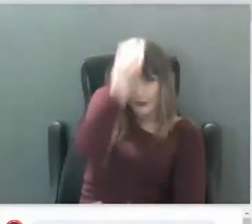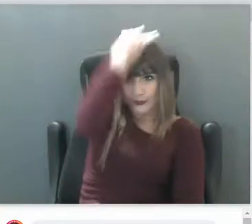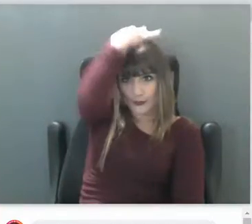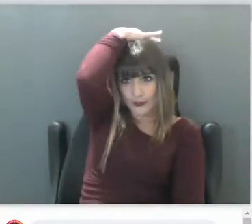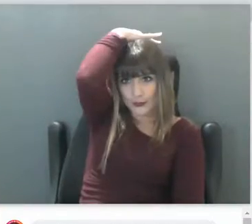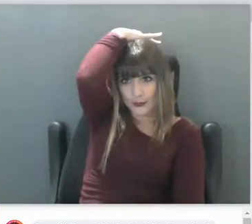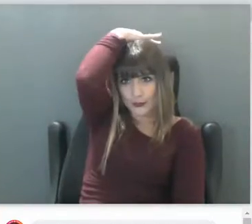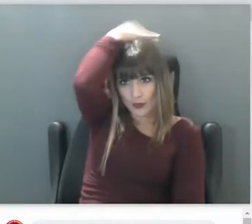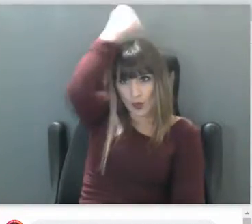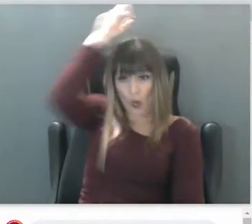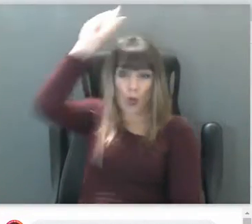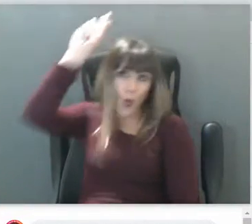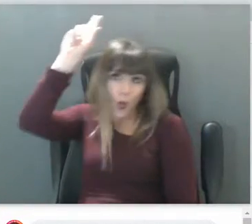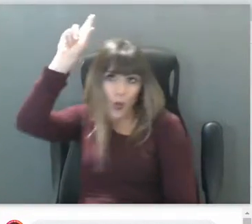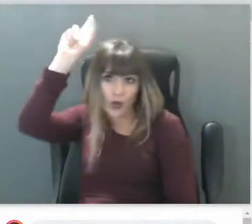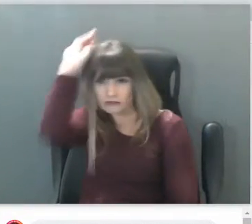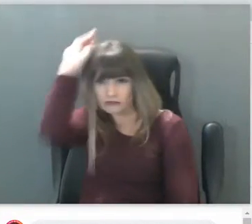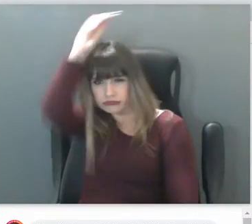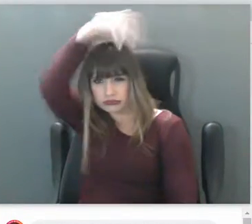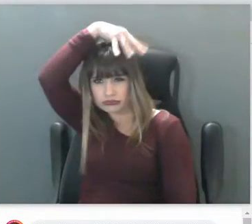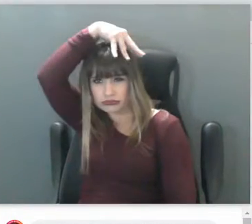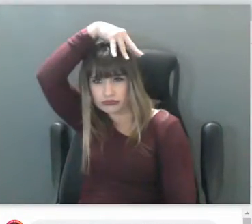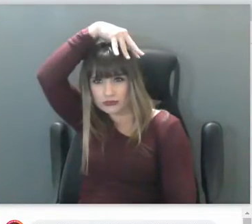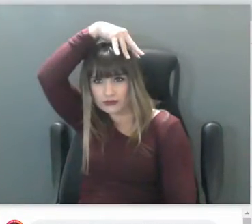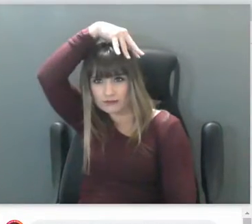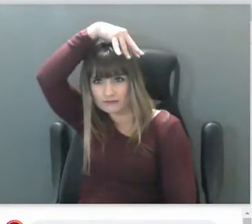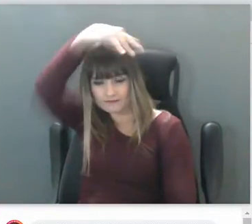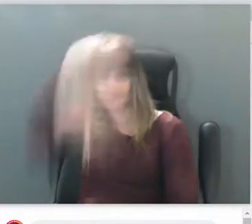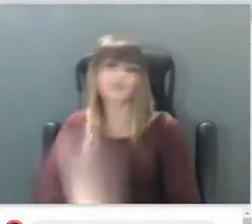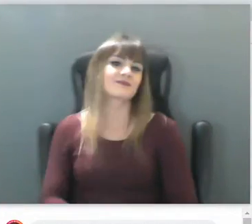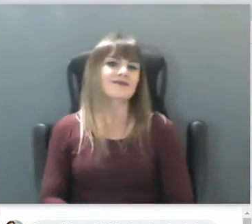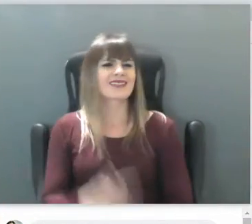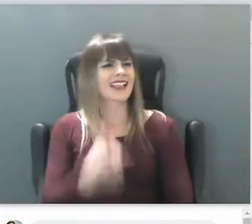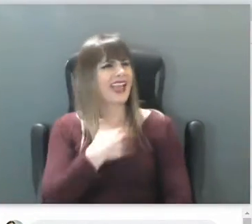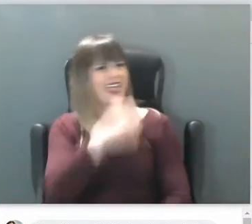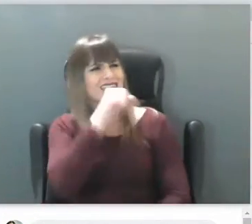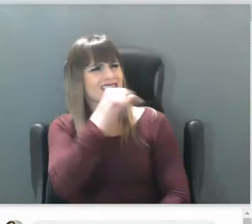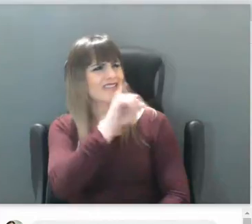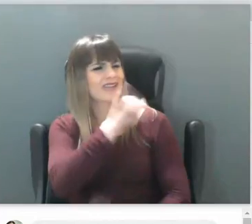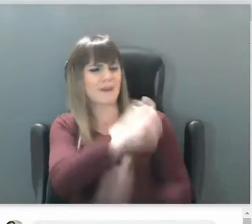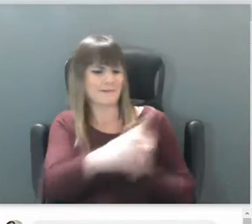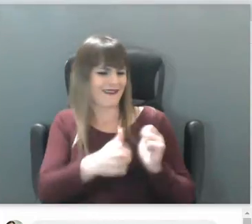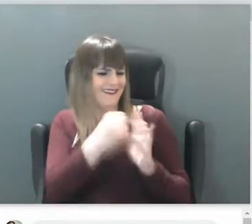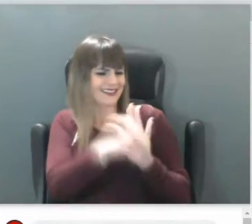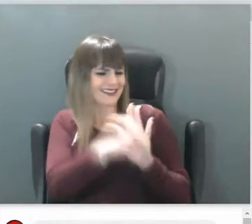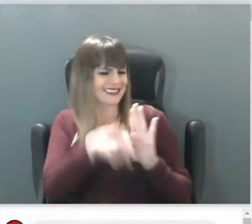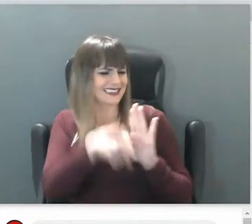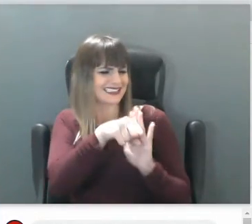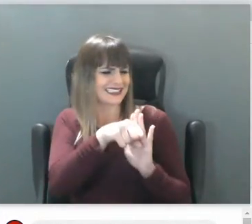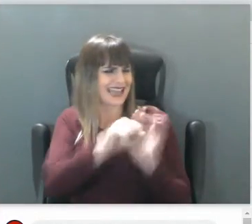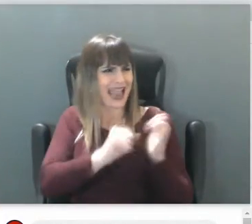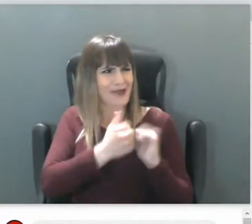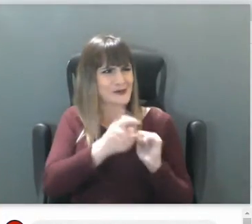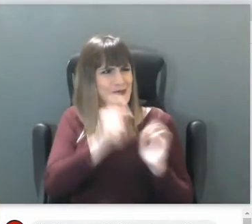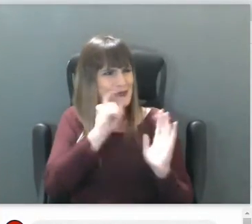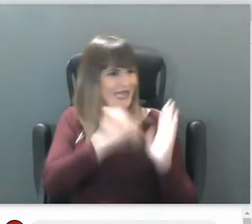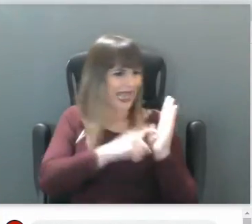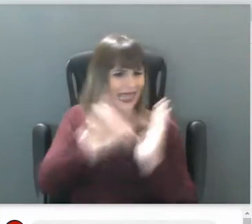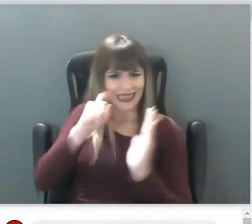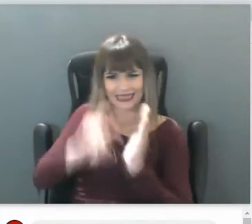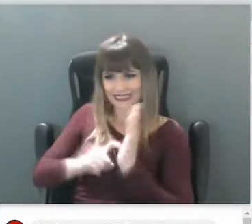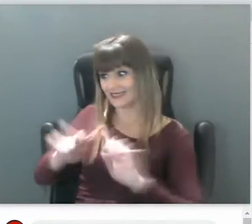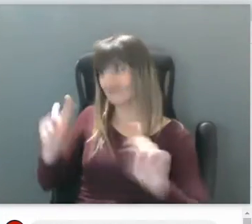this behind the scenes type of information about how you guys tell the animals apart. It's so fascinating to me. Yeah, we find ways. You Even sure the most